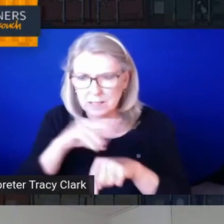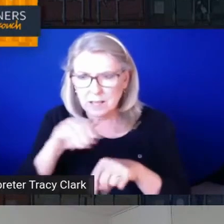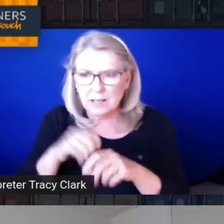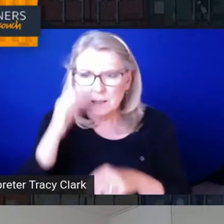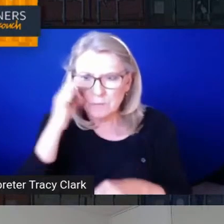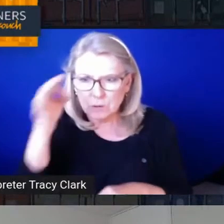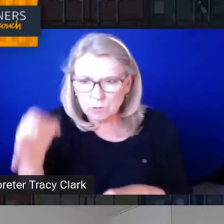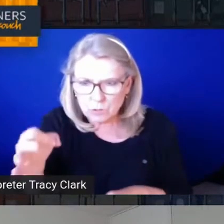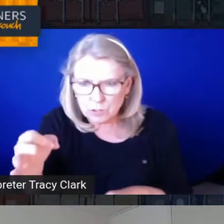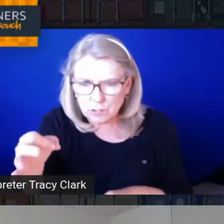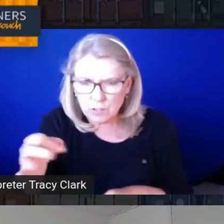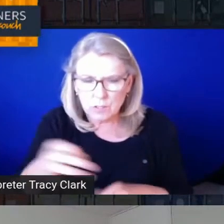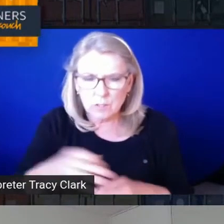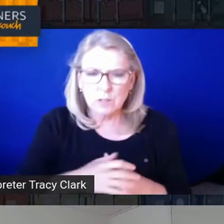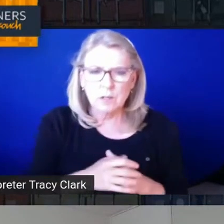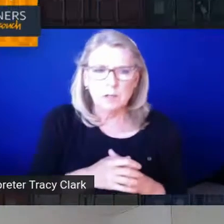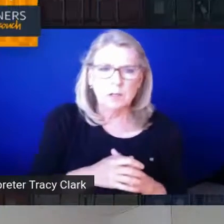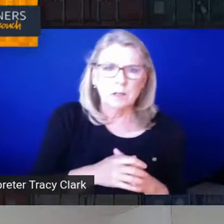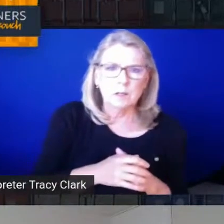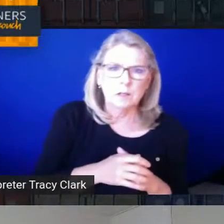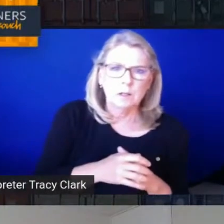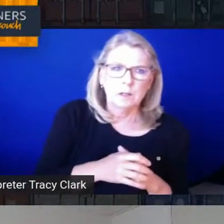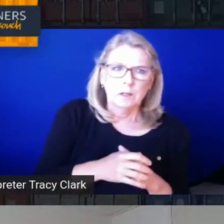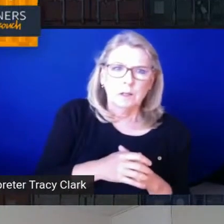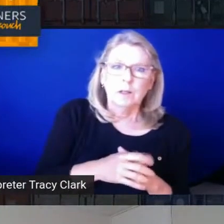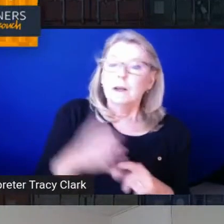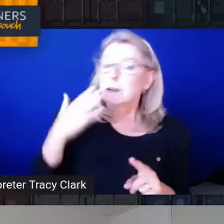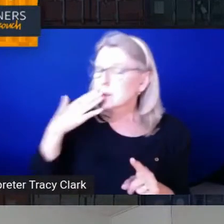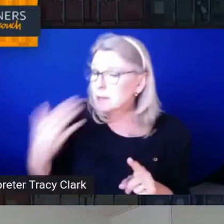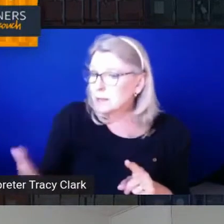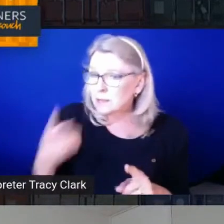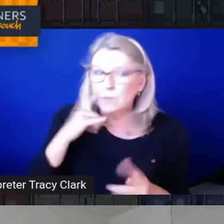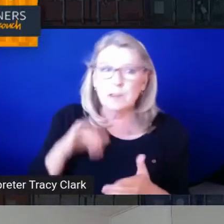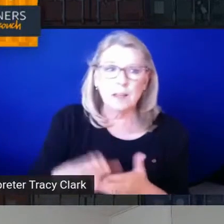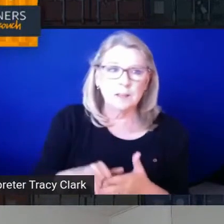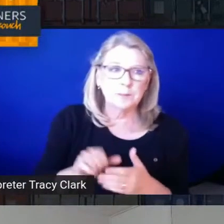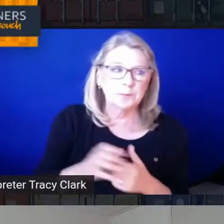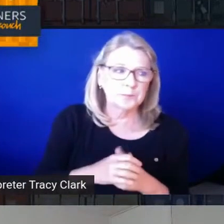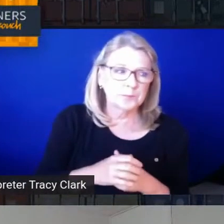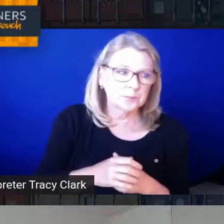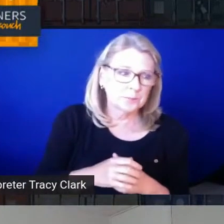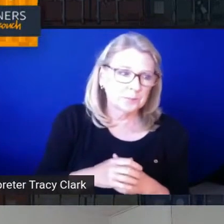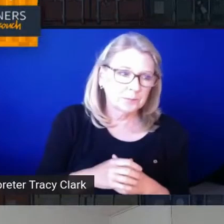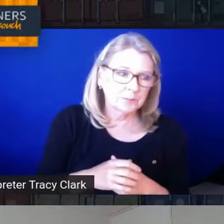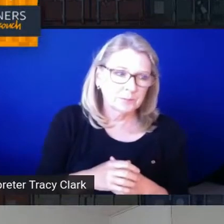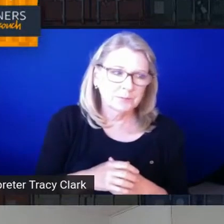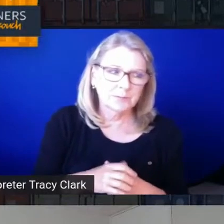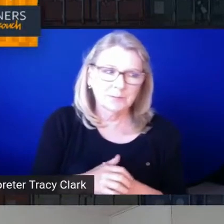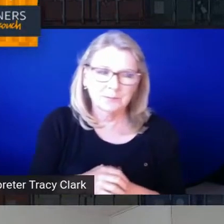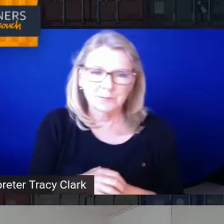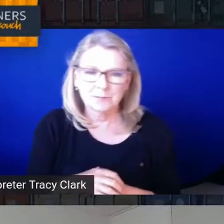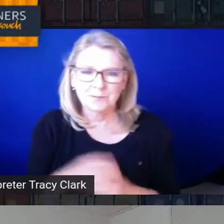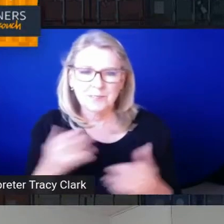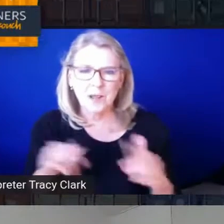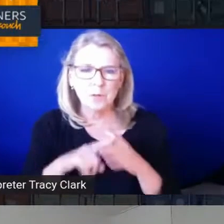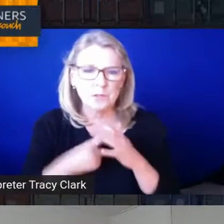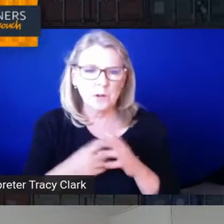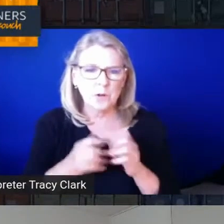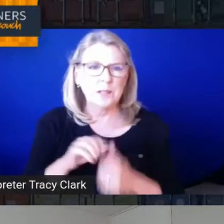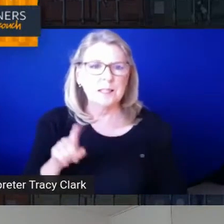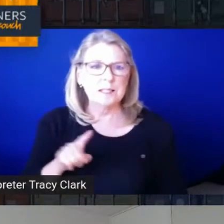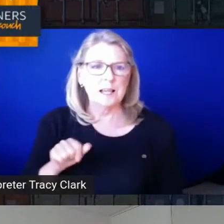question, Alan. Absolutely, thank you for that. So let's actually start with Zach.